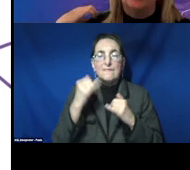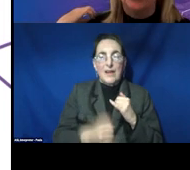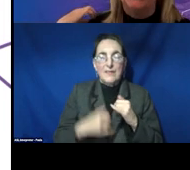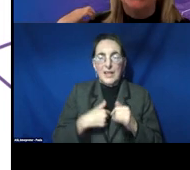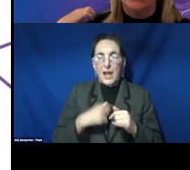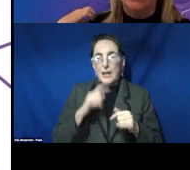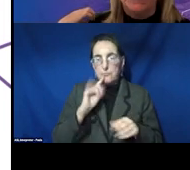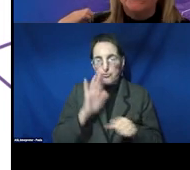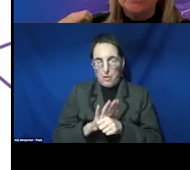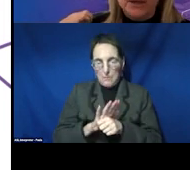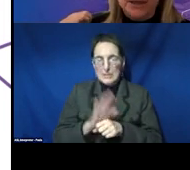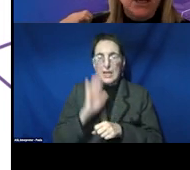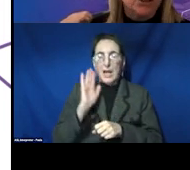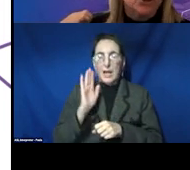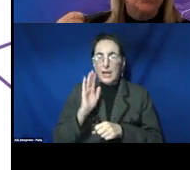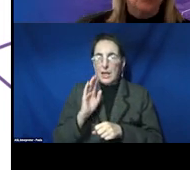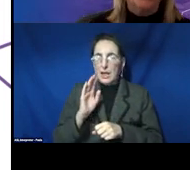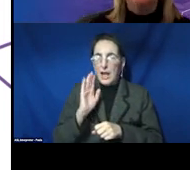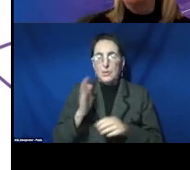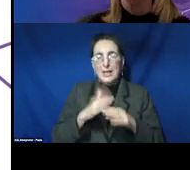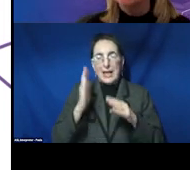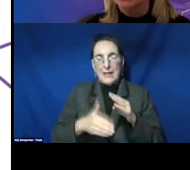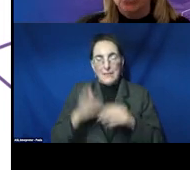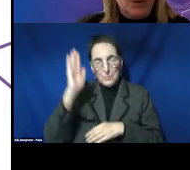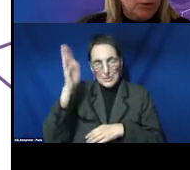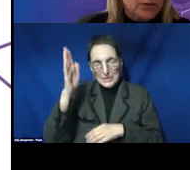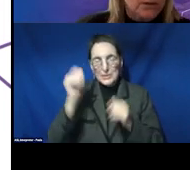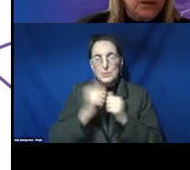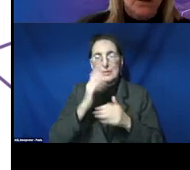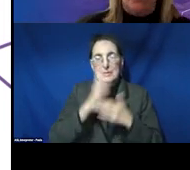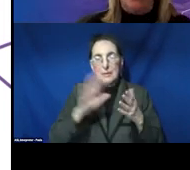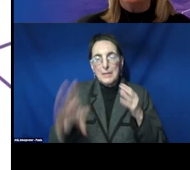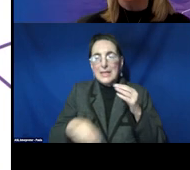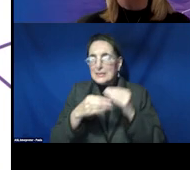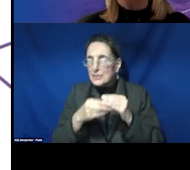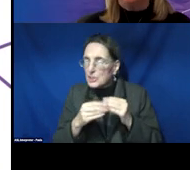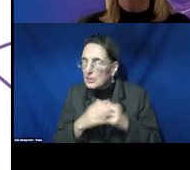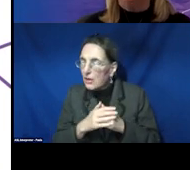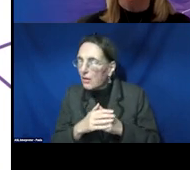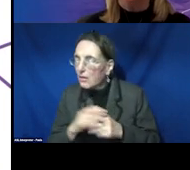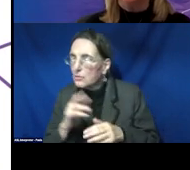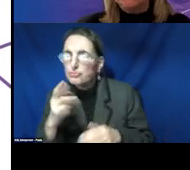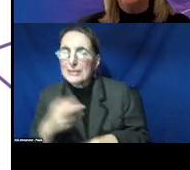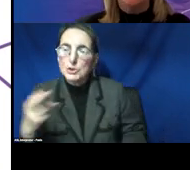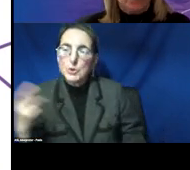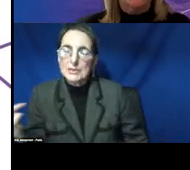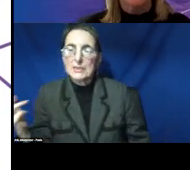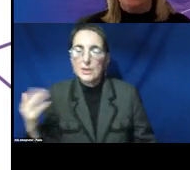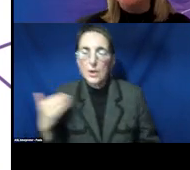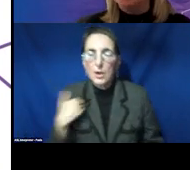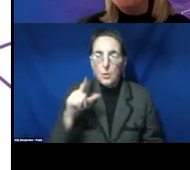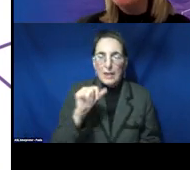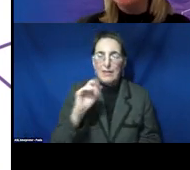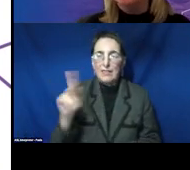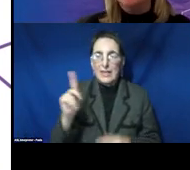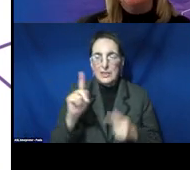I would end the presentation with some additional resources. Obviously, we have a link to the Policy